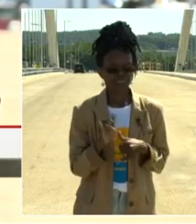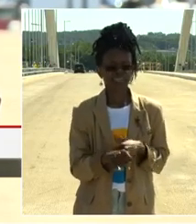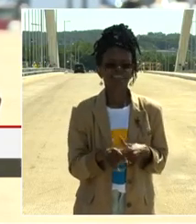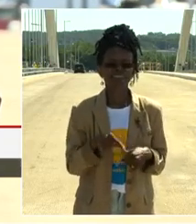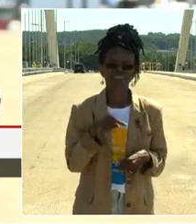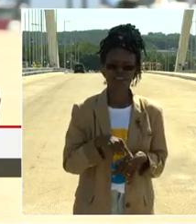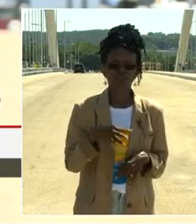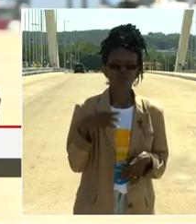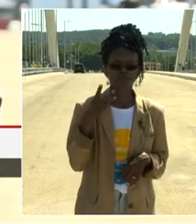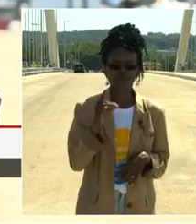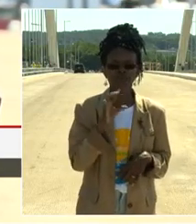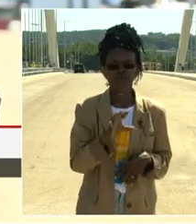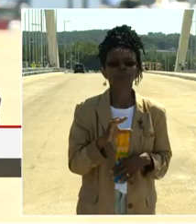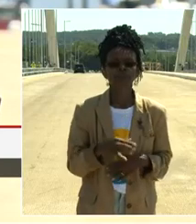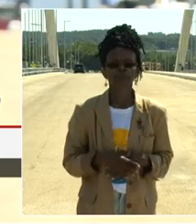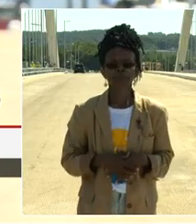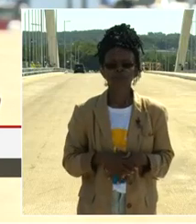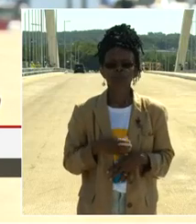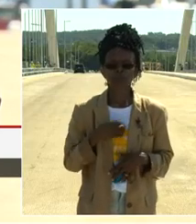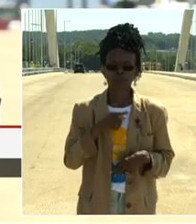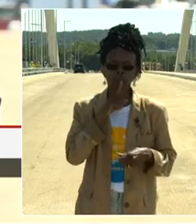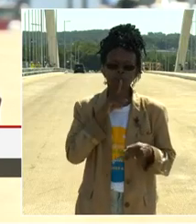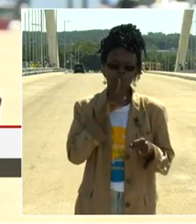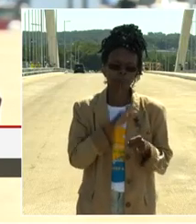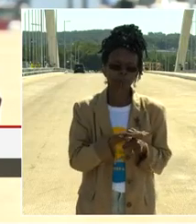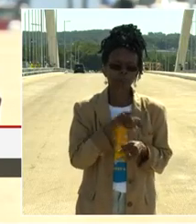him, as Wanda Lockridge would say, as a Ward 8 Etonian.